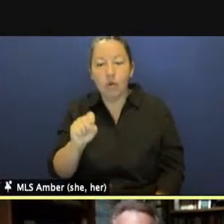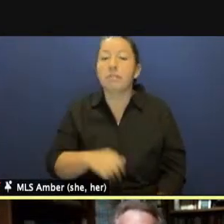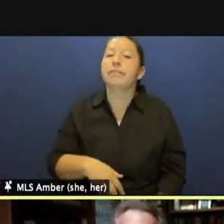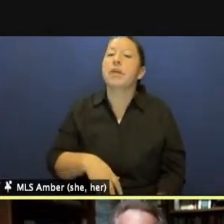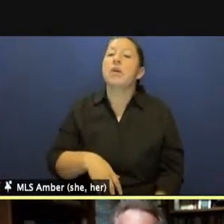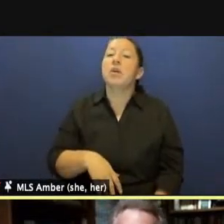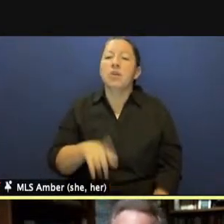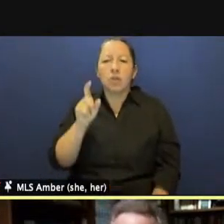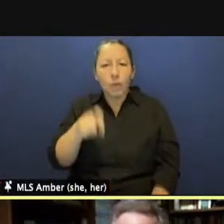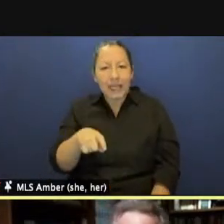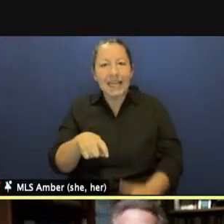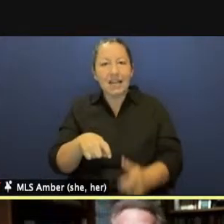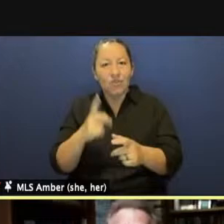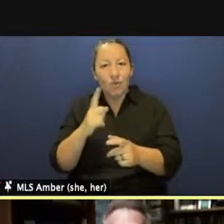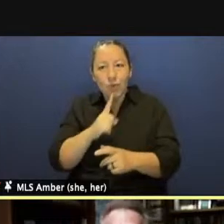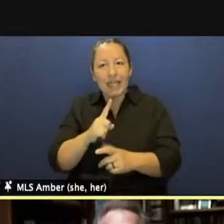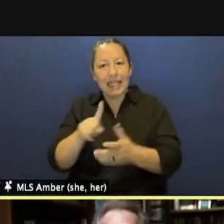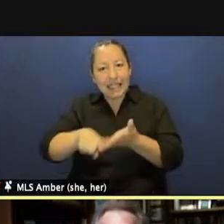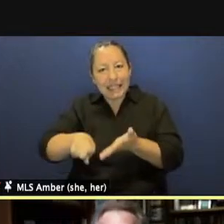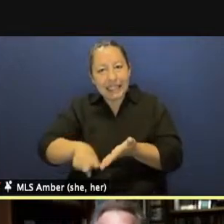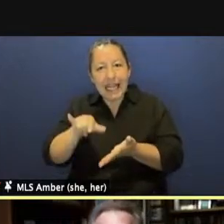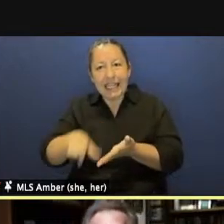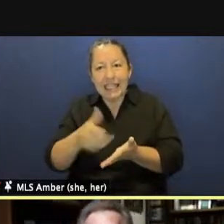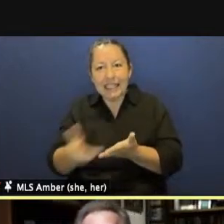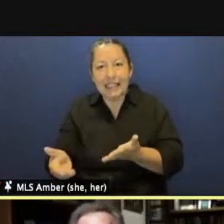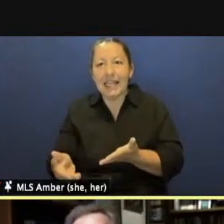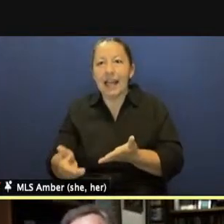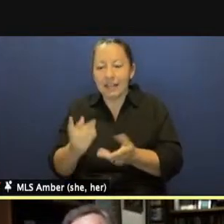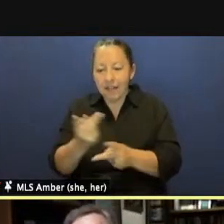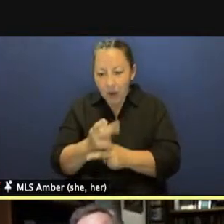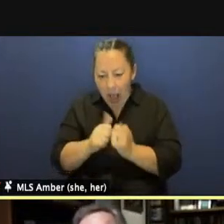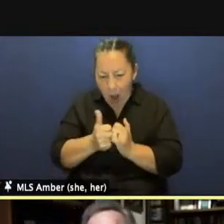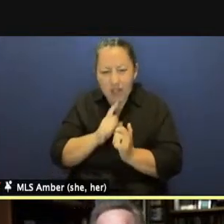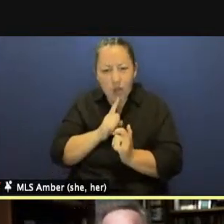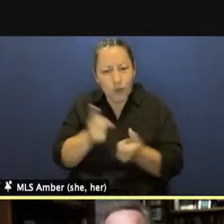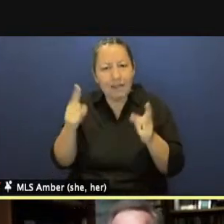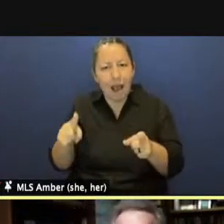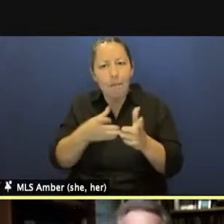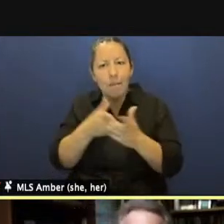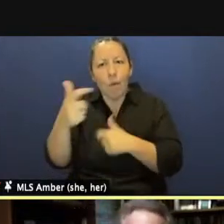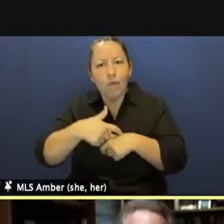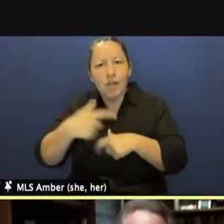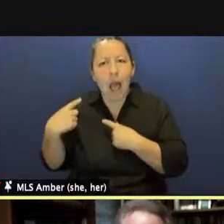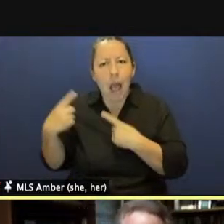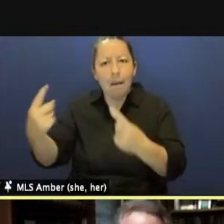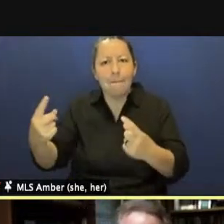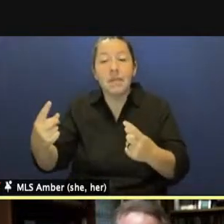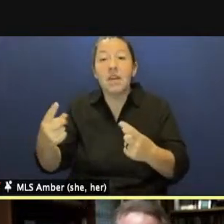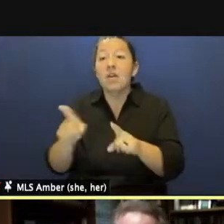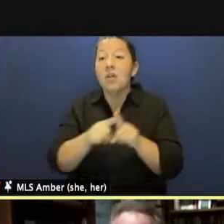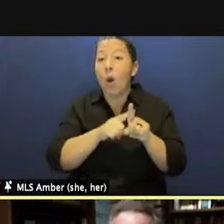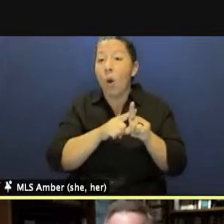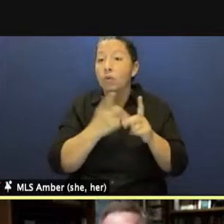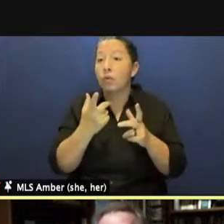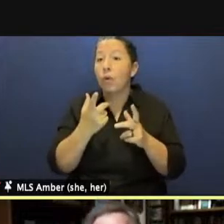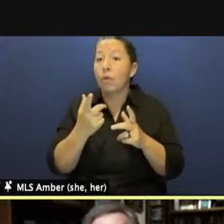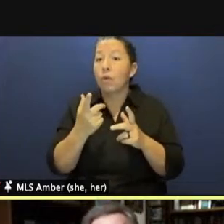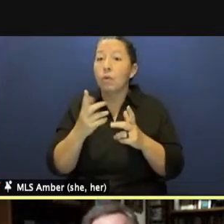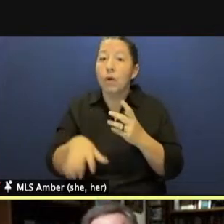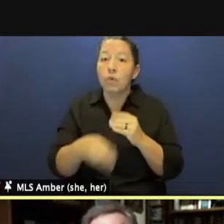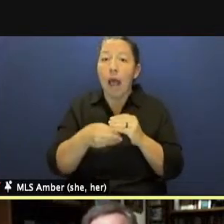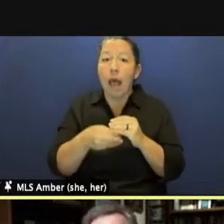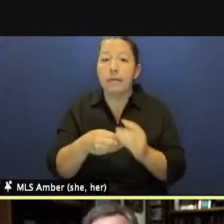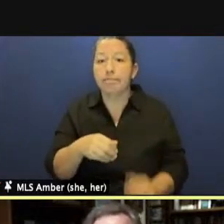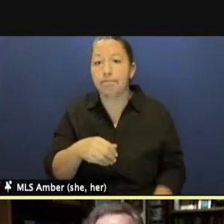how they really occurred over time. In addition to that, the LADI observations, as it looked